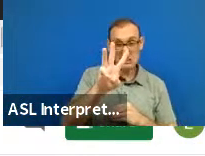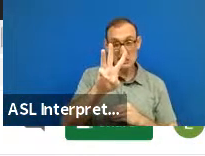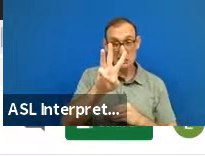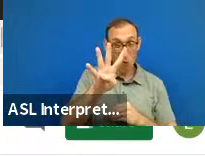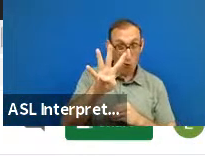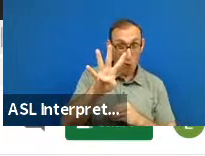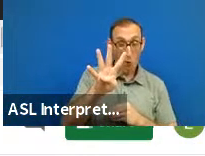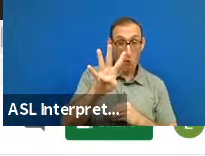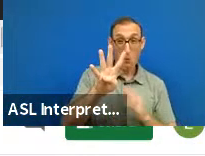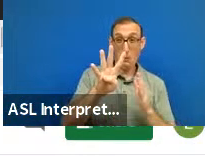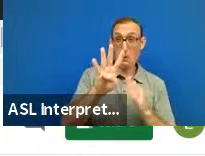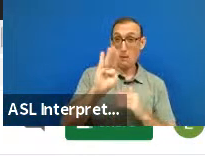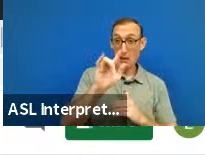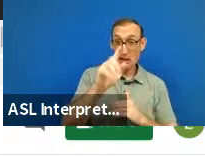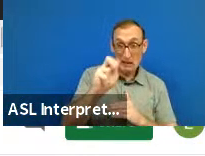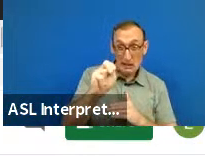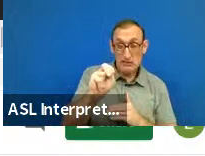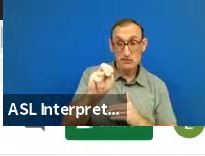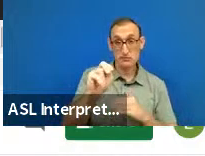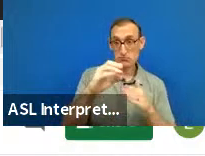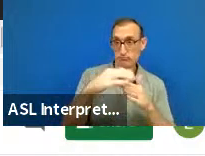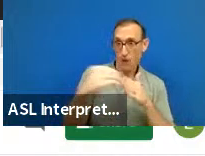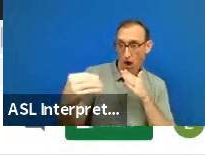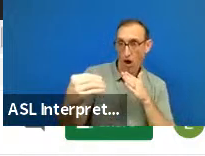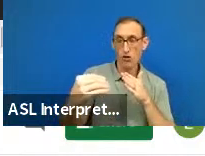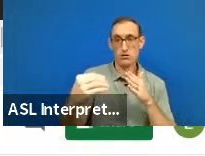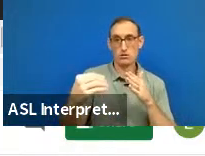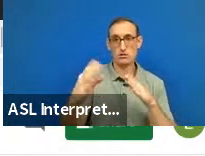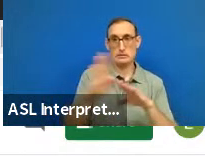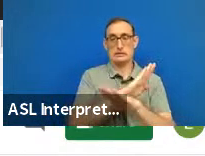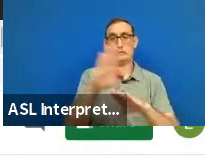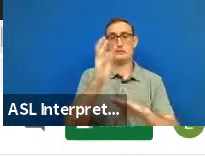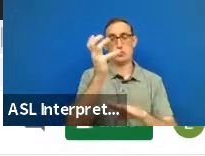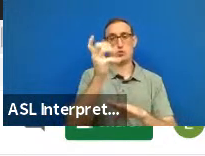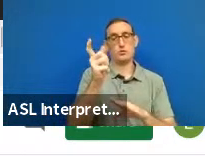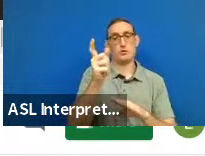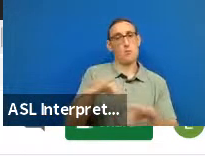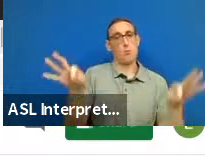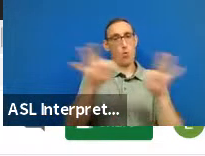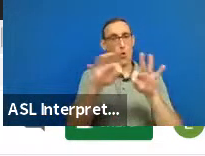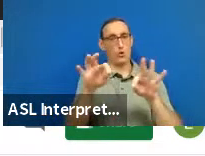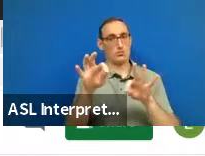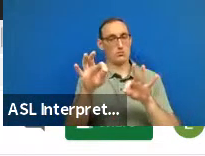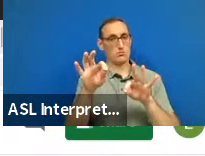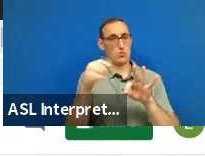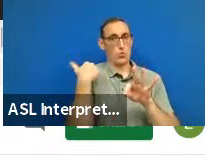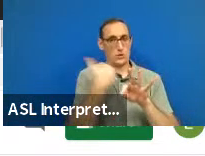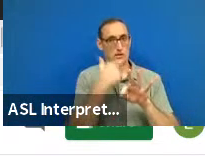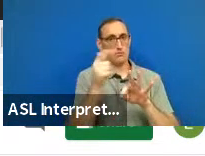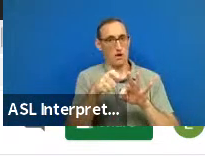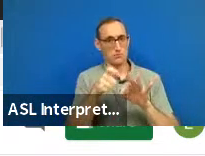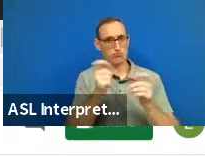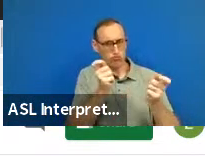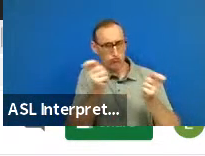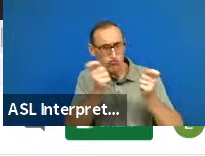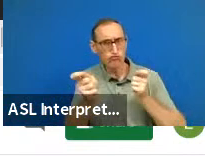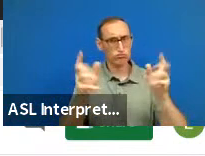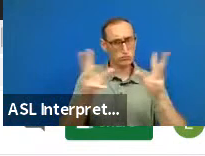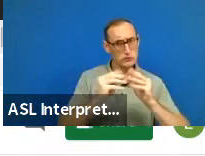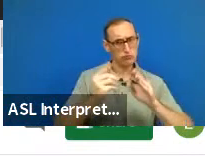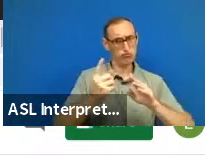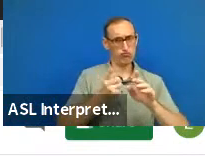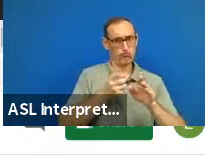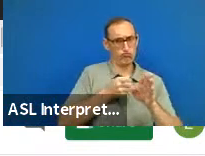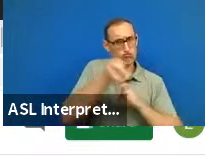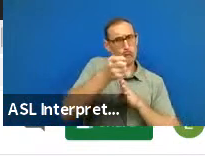needs to be conducted in a professional manner. And from what Cognia said, that was not